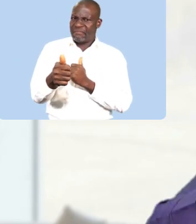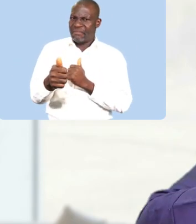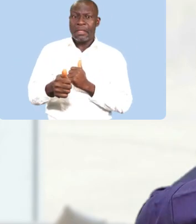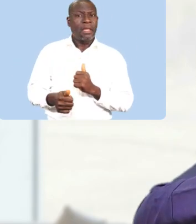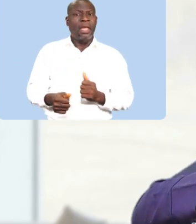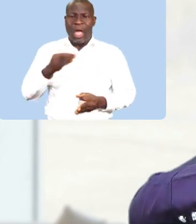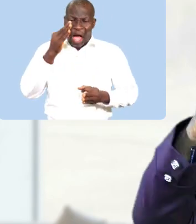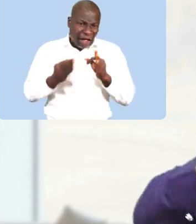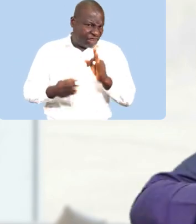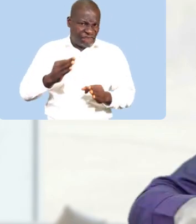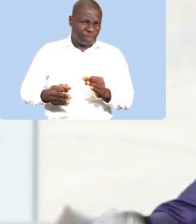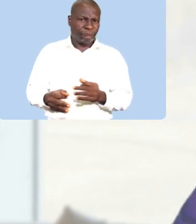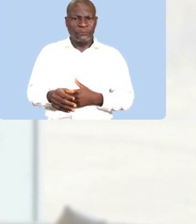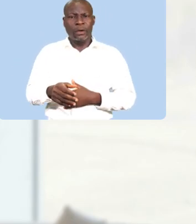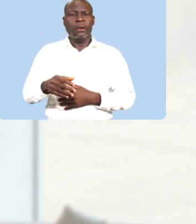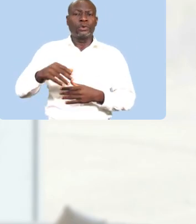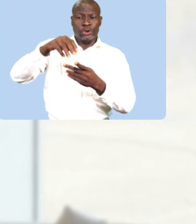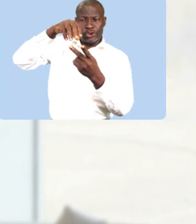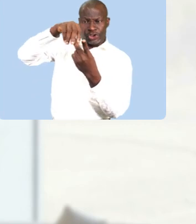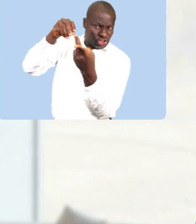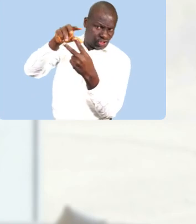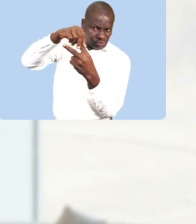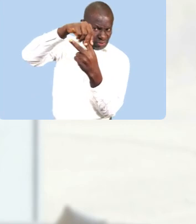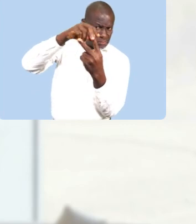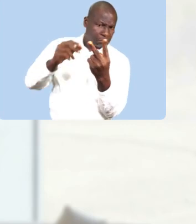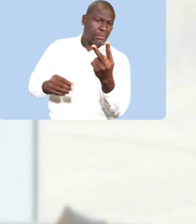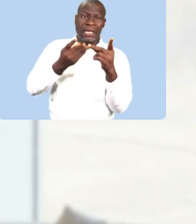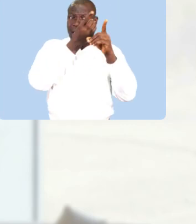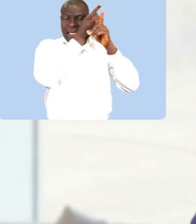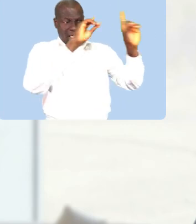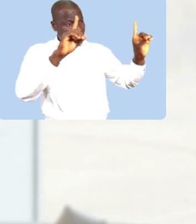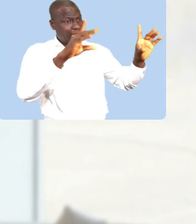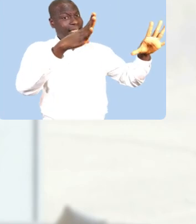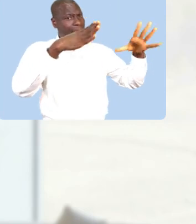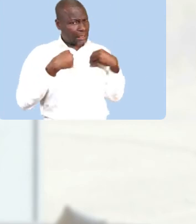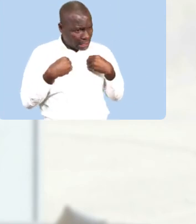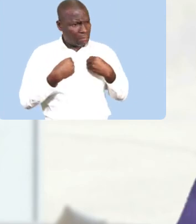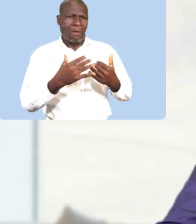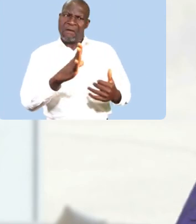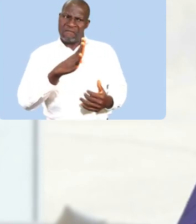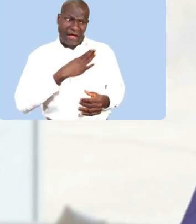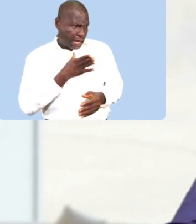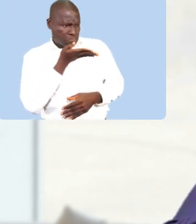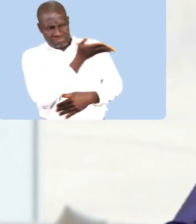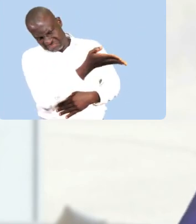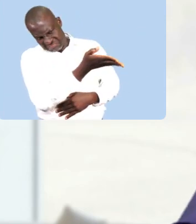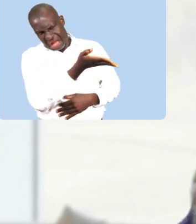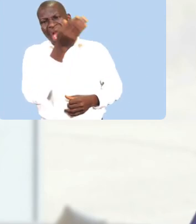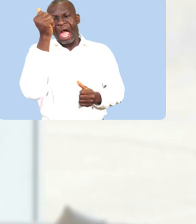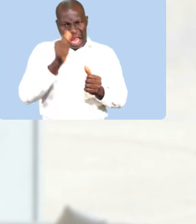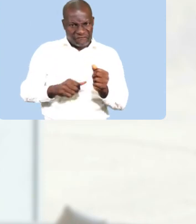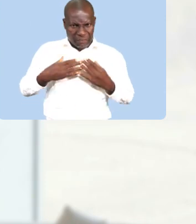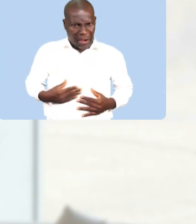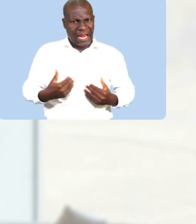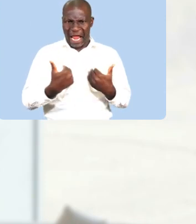yenyi democracy yenyi de democracy e ka no entum se obia won fundamental human